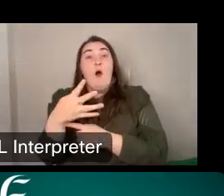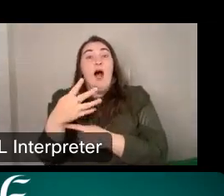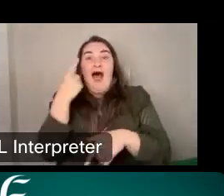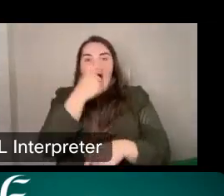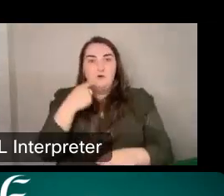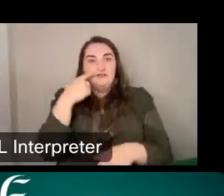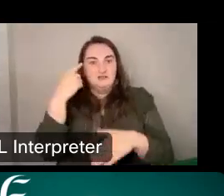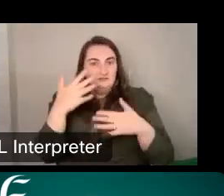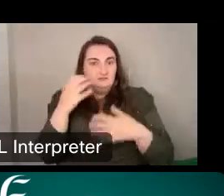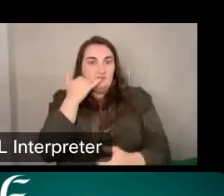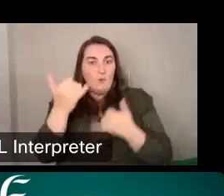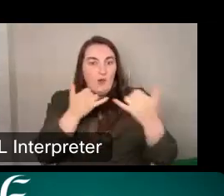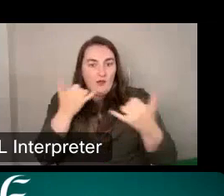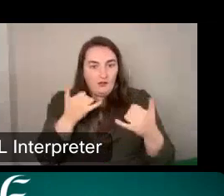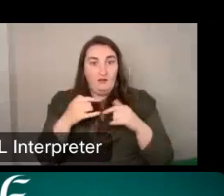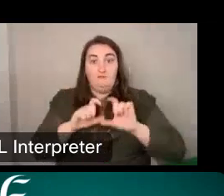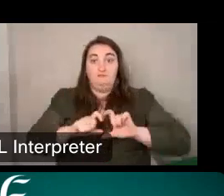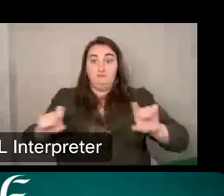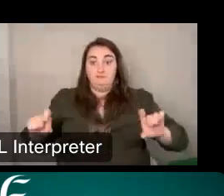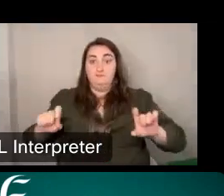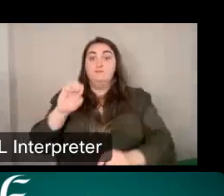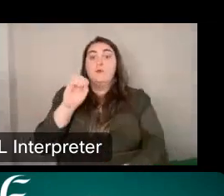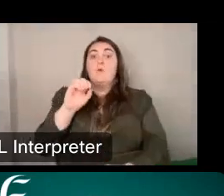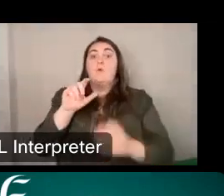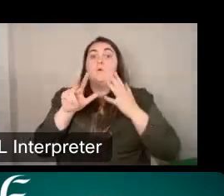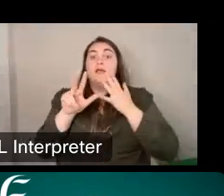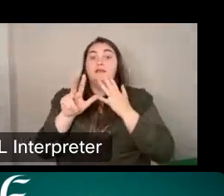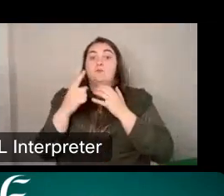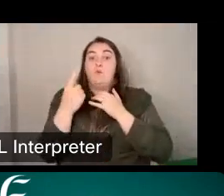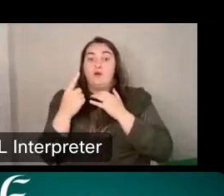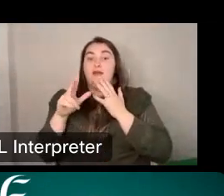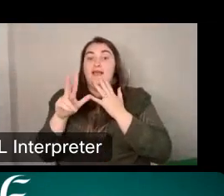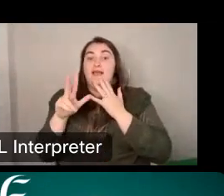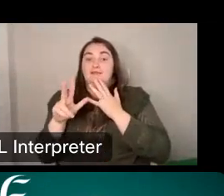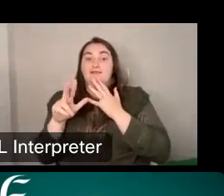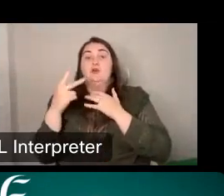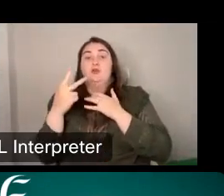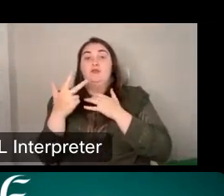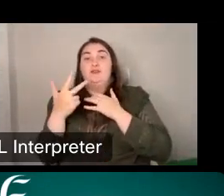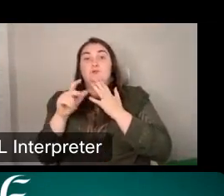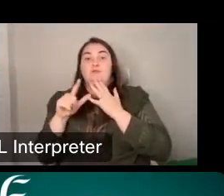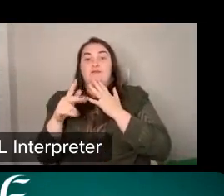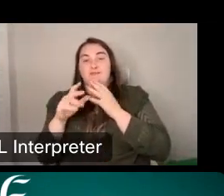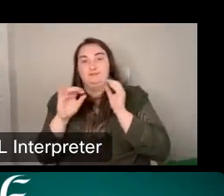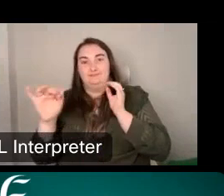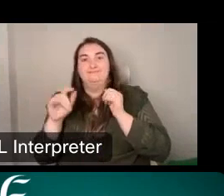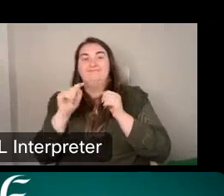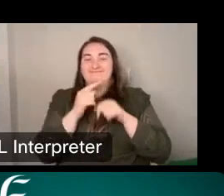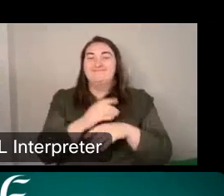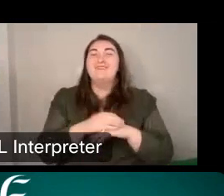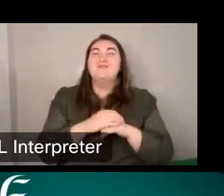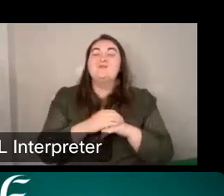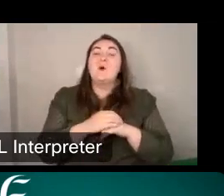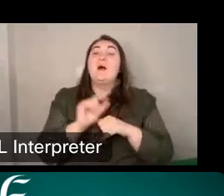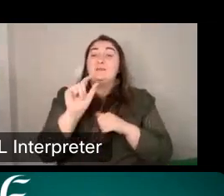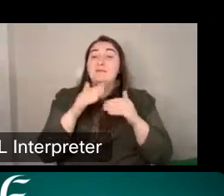327 327 or 0818 EAP on a telephonetic handset. So I said I'd talk in a little more